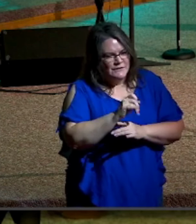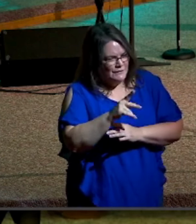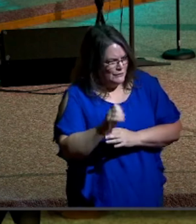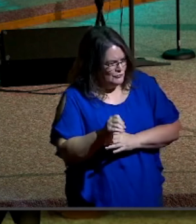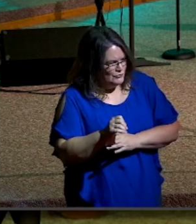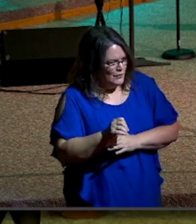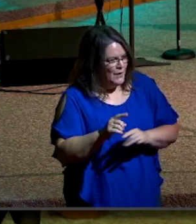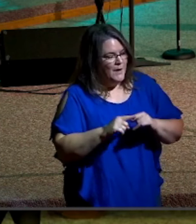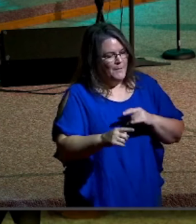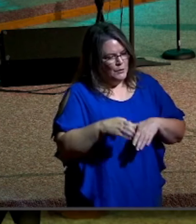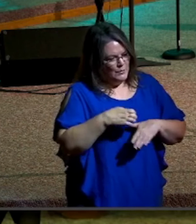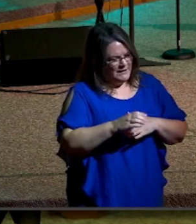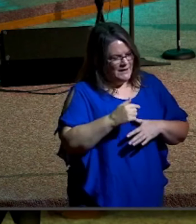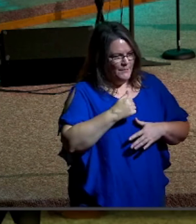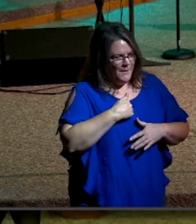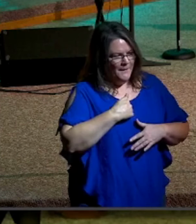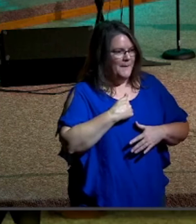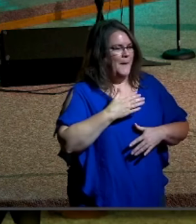myself, Pastor Eric at